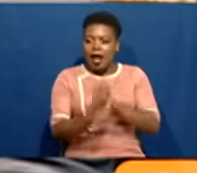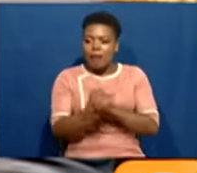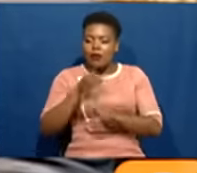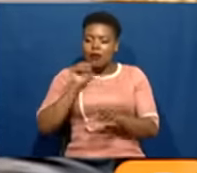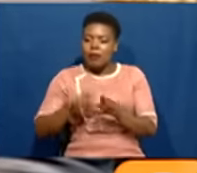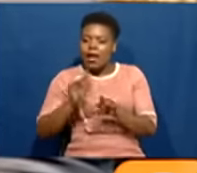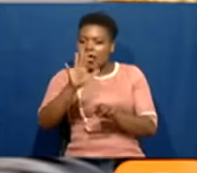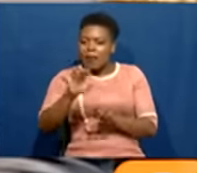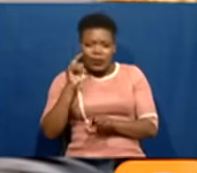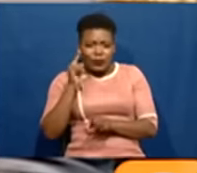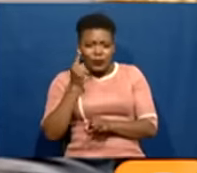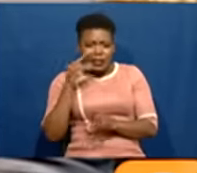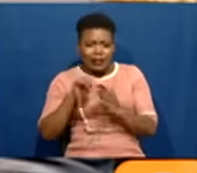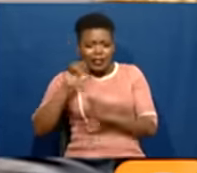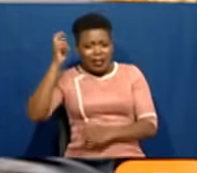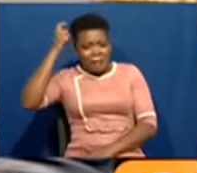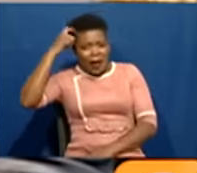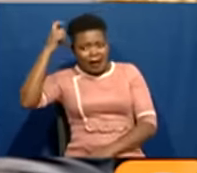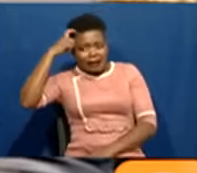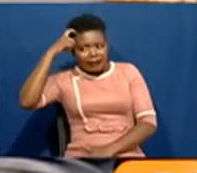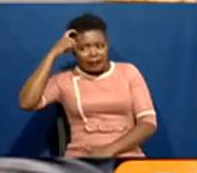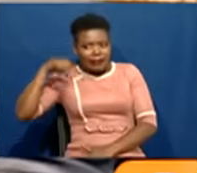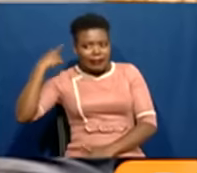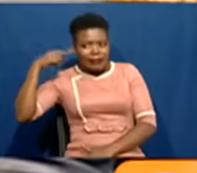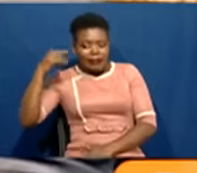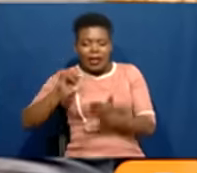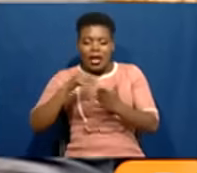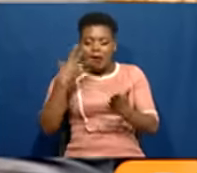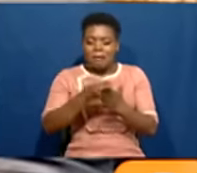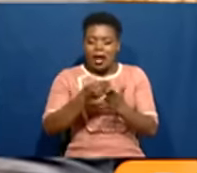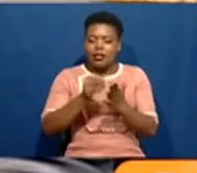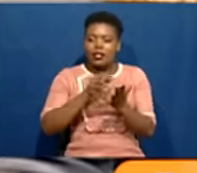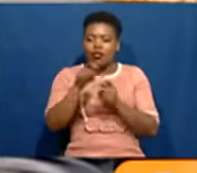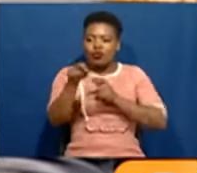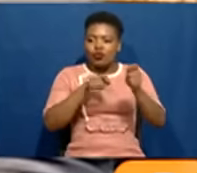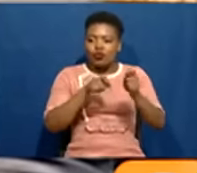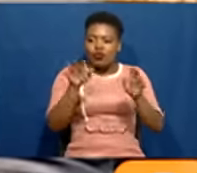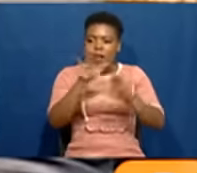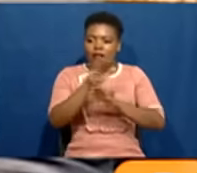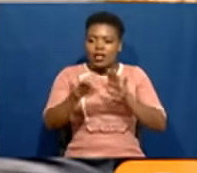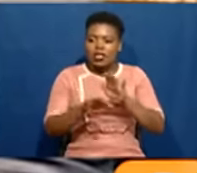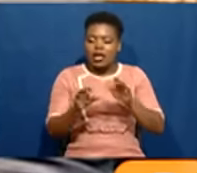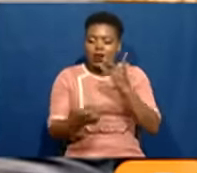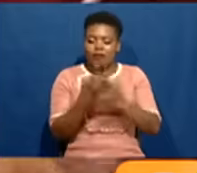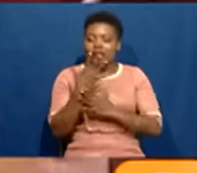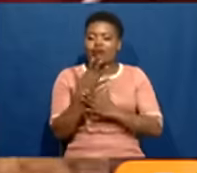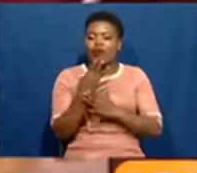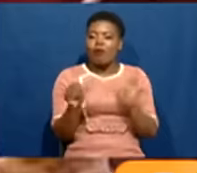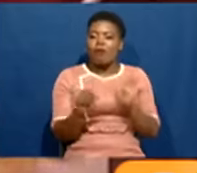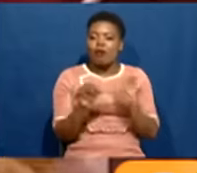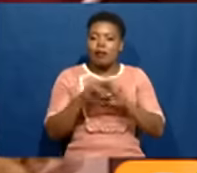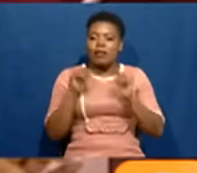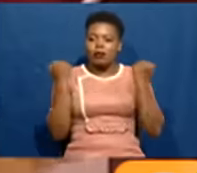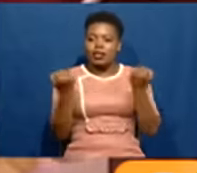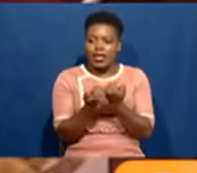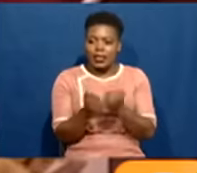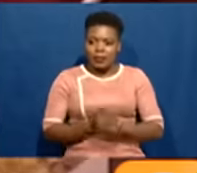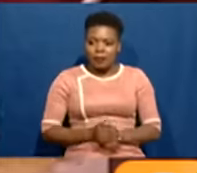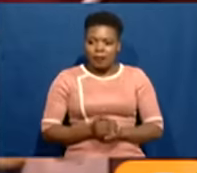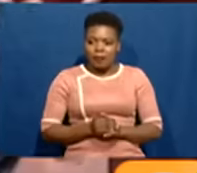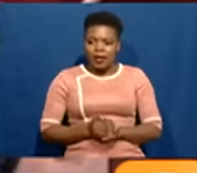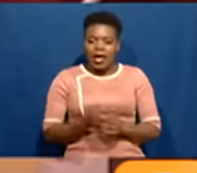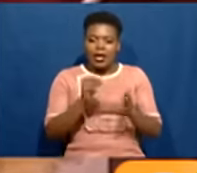the madness that money has created in society. Act of sending the